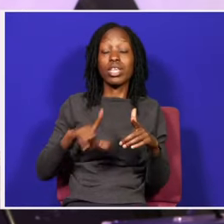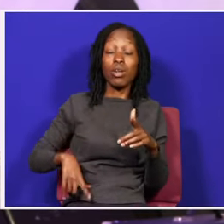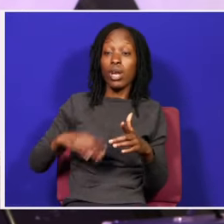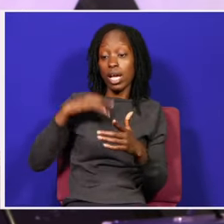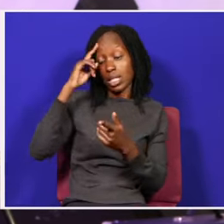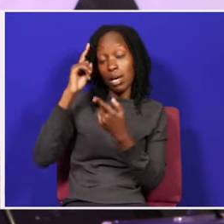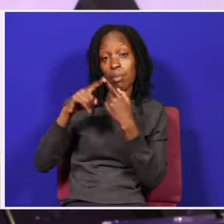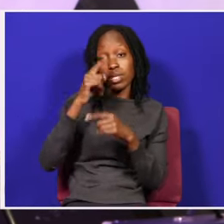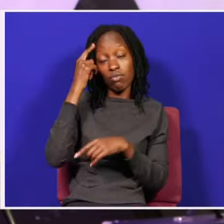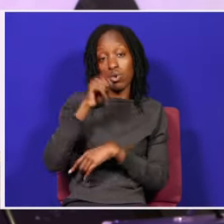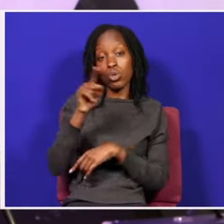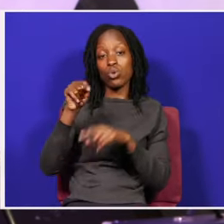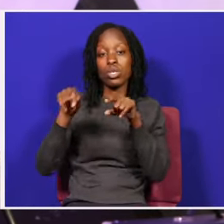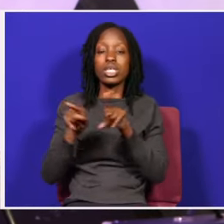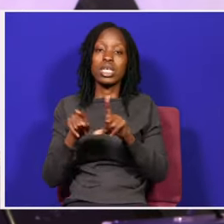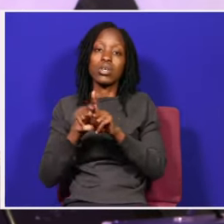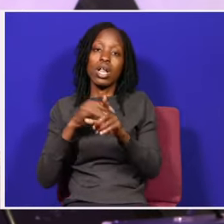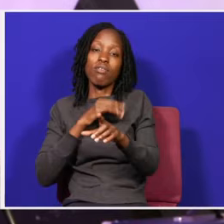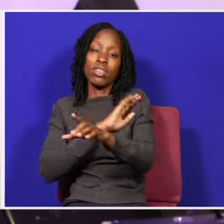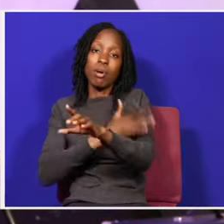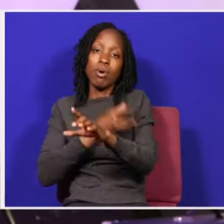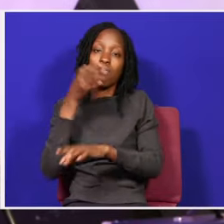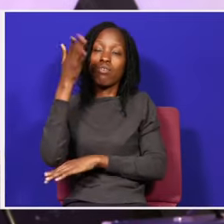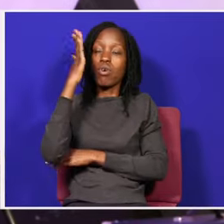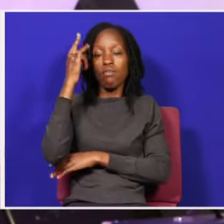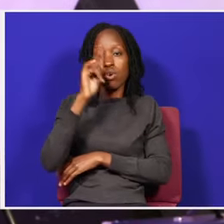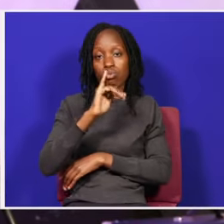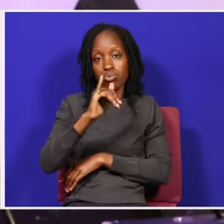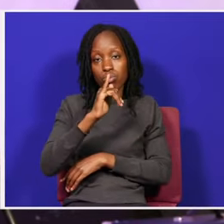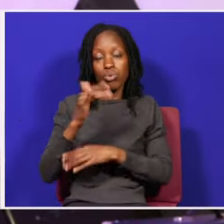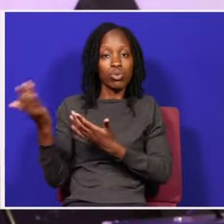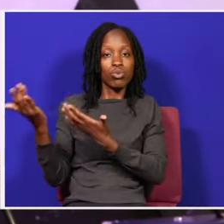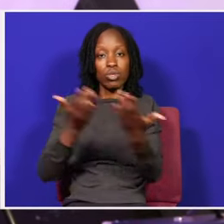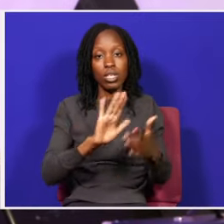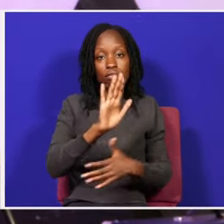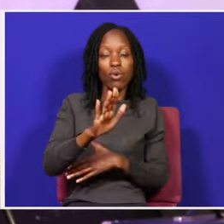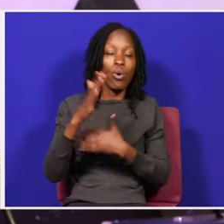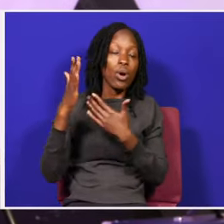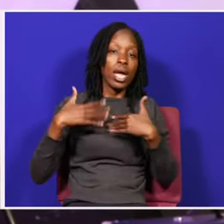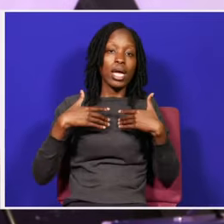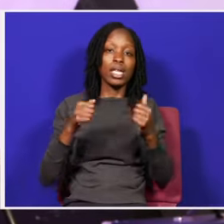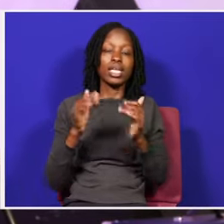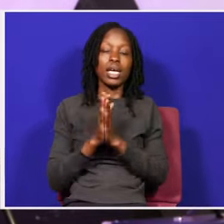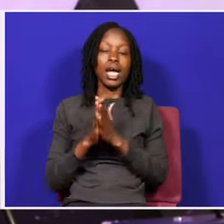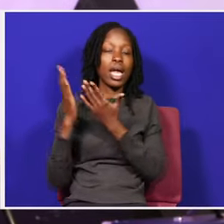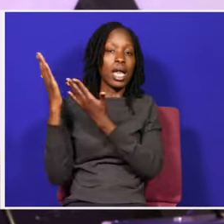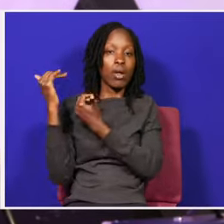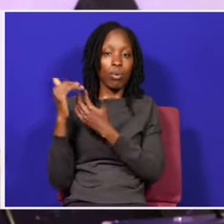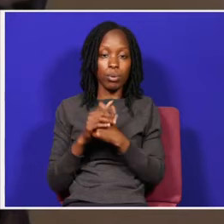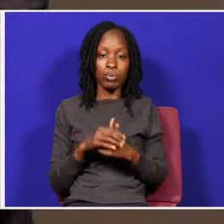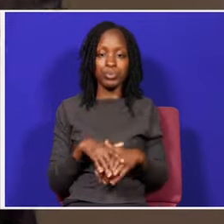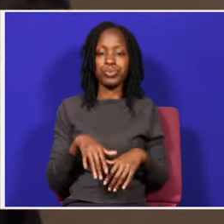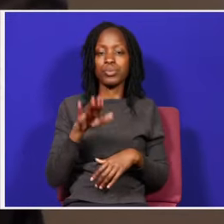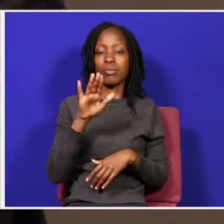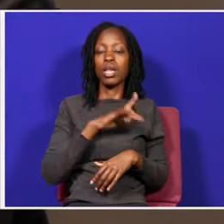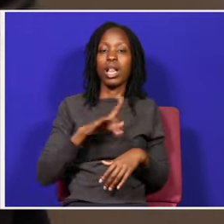do. And there's still the power of God available to you and I to bring healing and hope. The fact is that